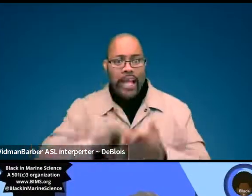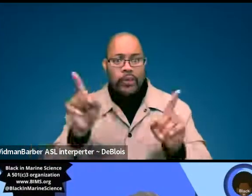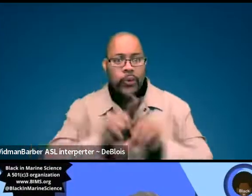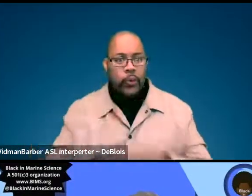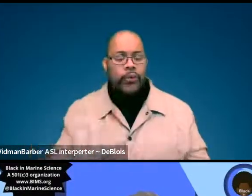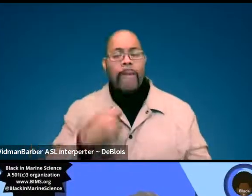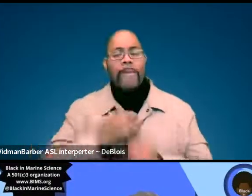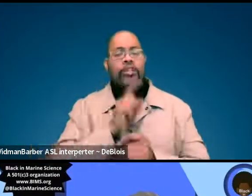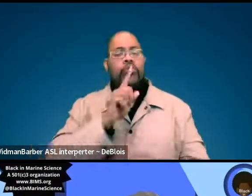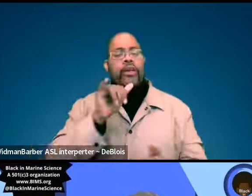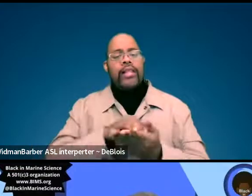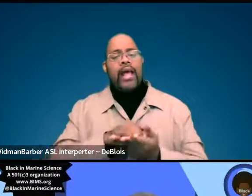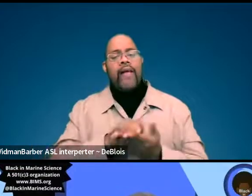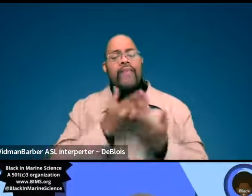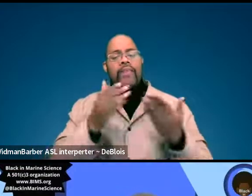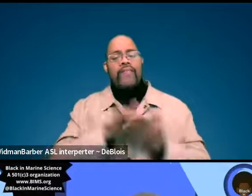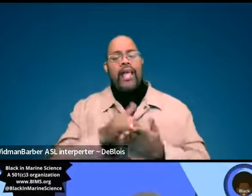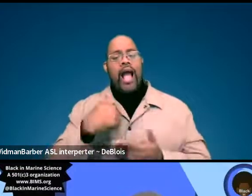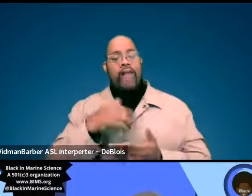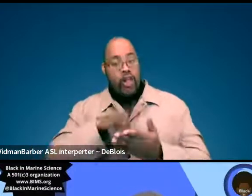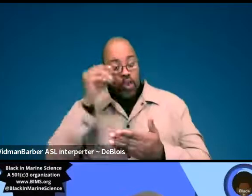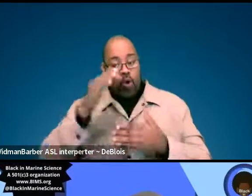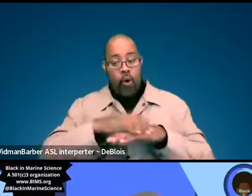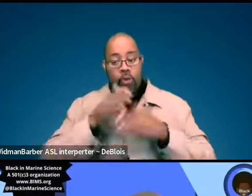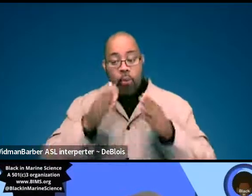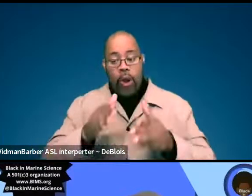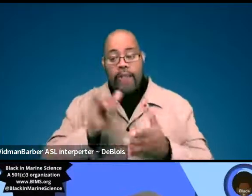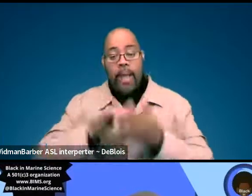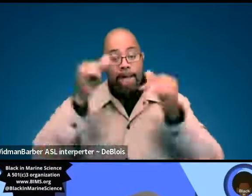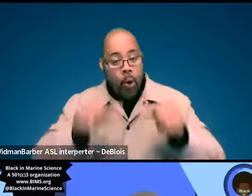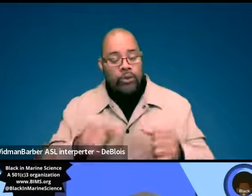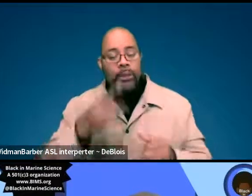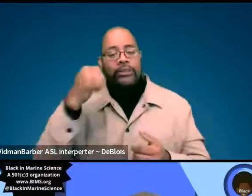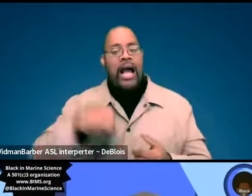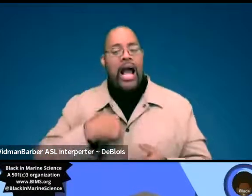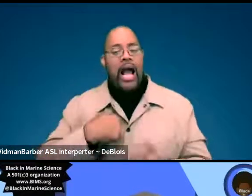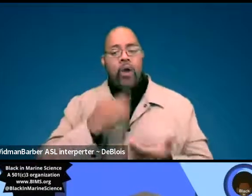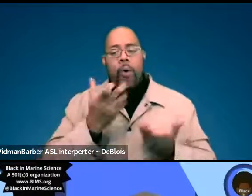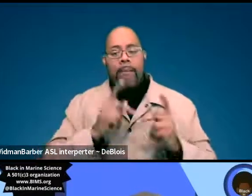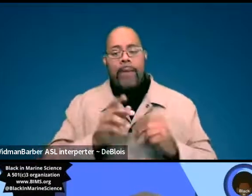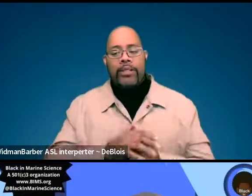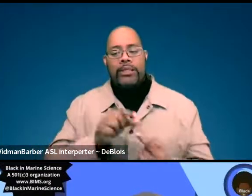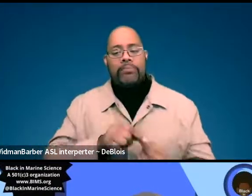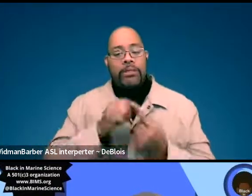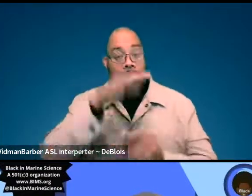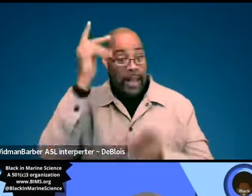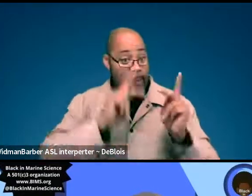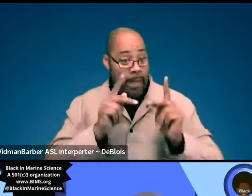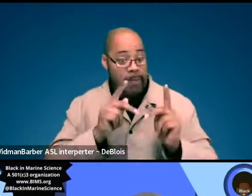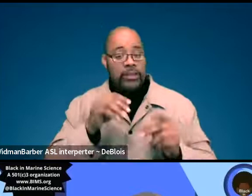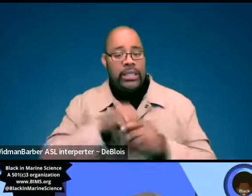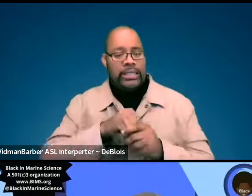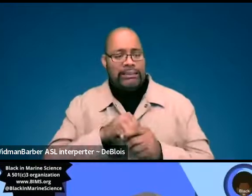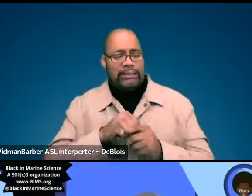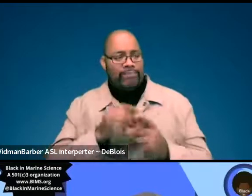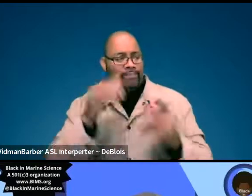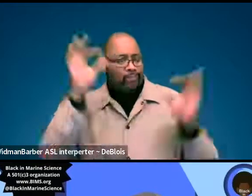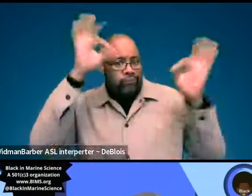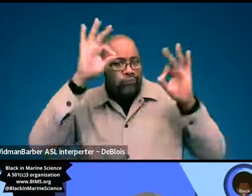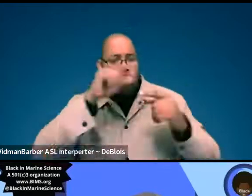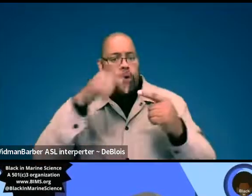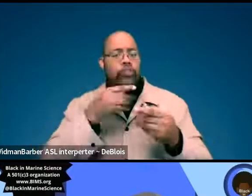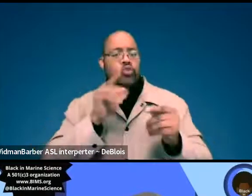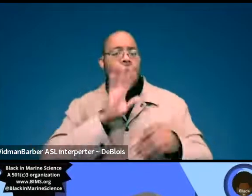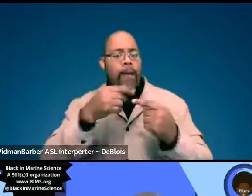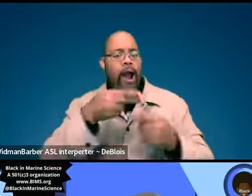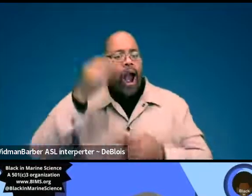So making sure that the things that I've learned along the way are posted, because I don't want people, especially Black people, to be in the dark when it comes to higher